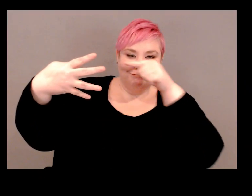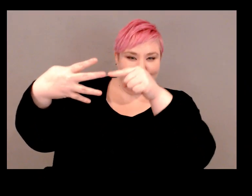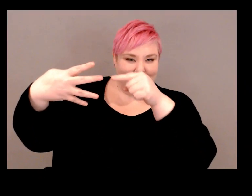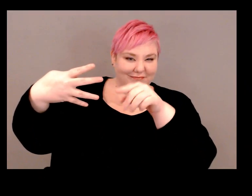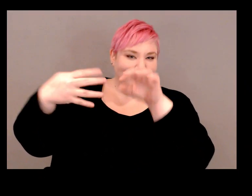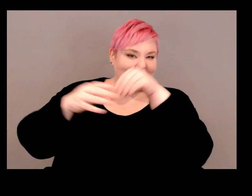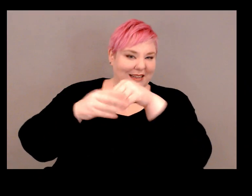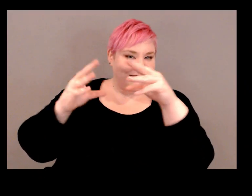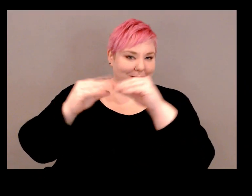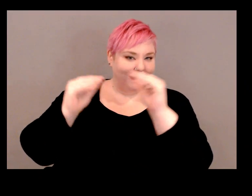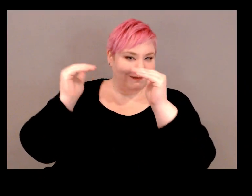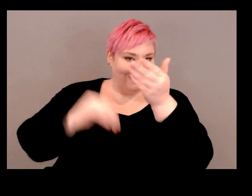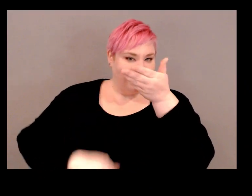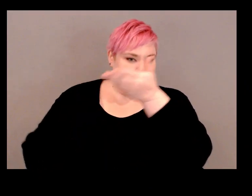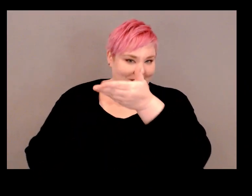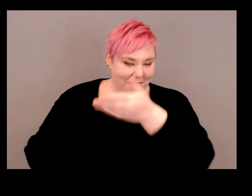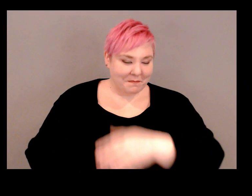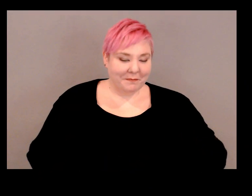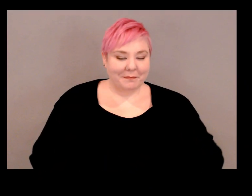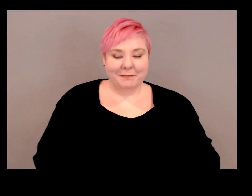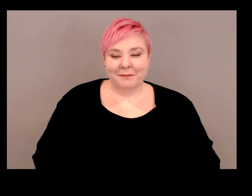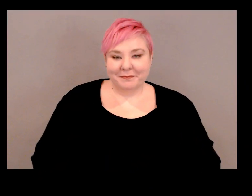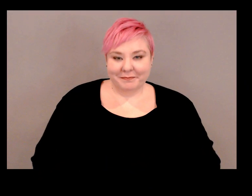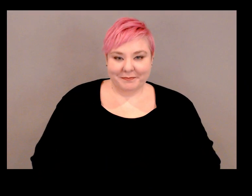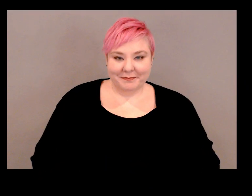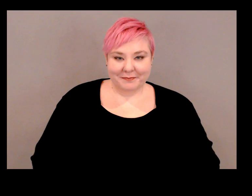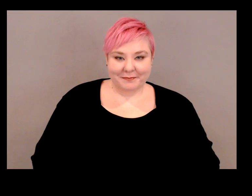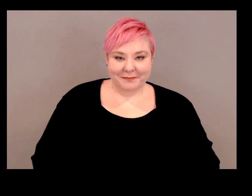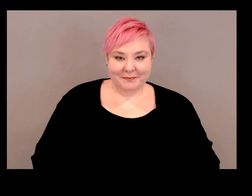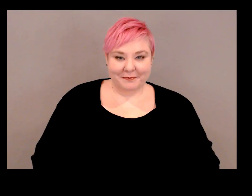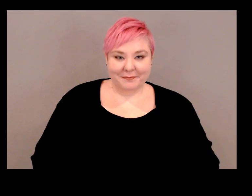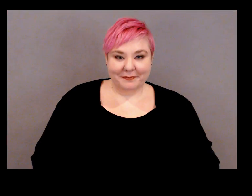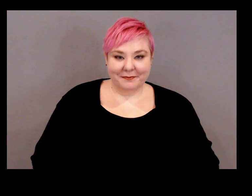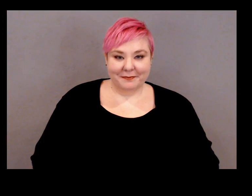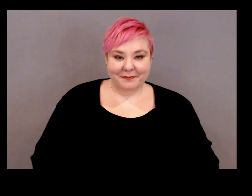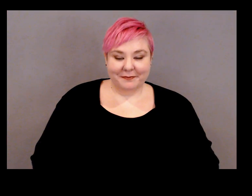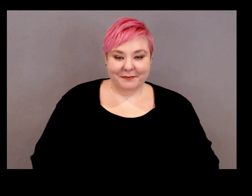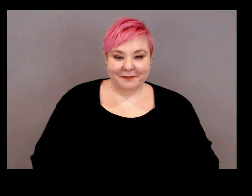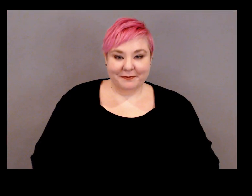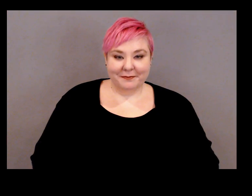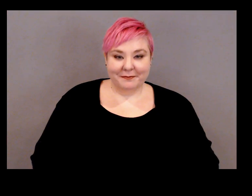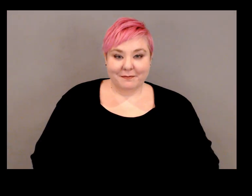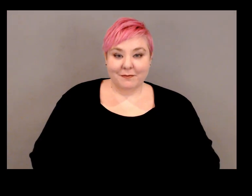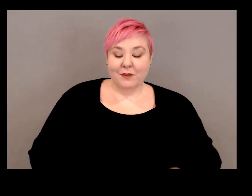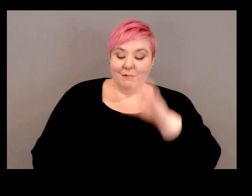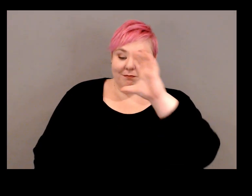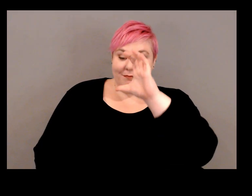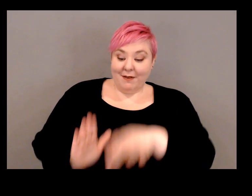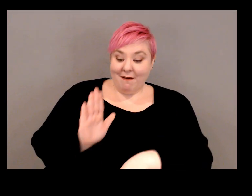You may also select the In-Meeting Advanced option from the sidebar if it appears for you.